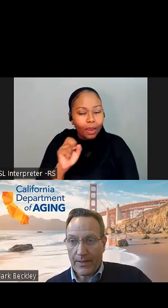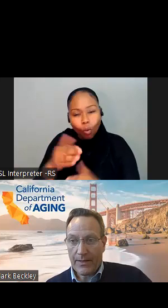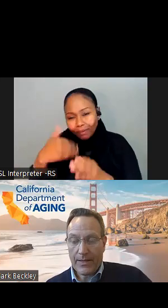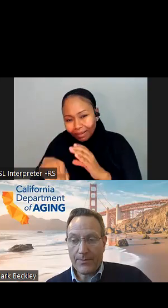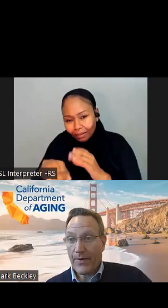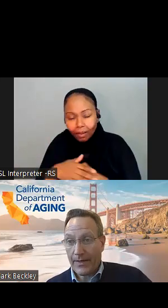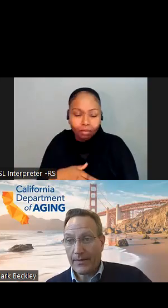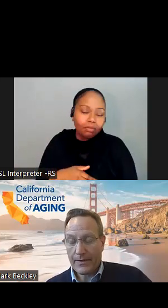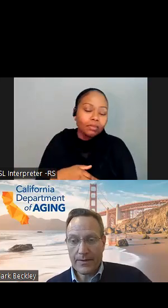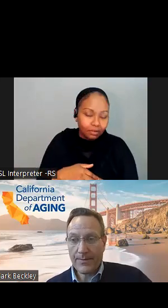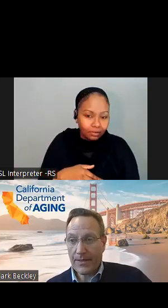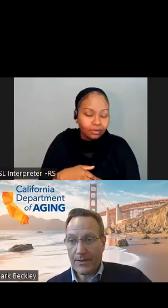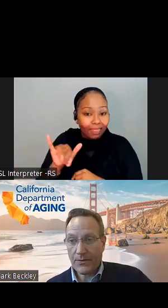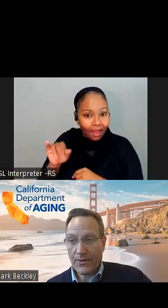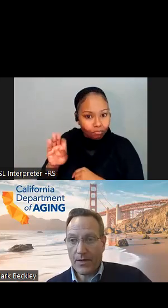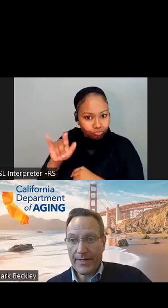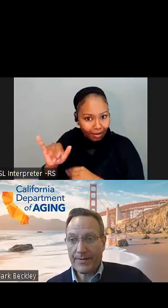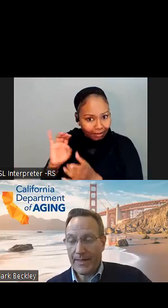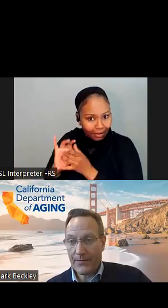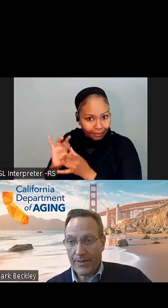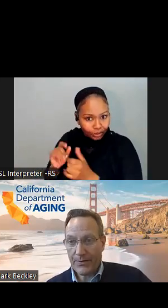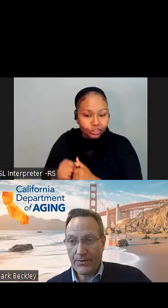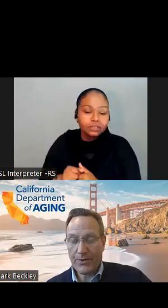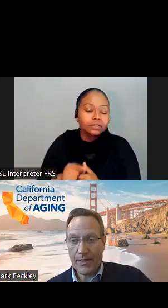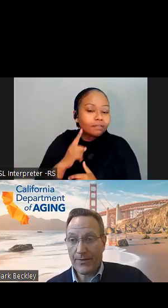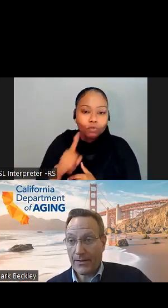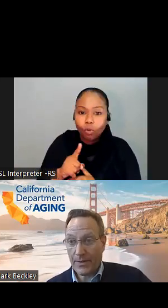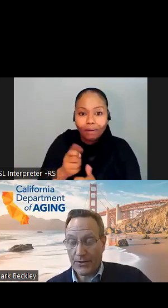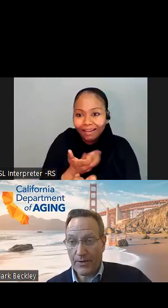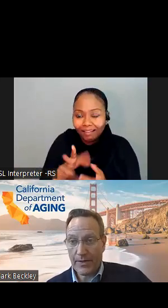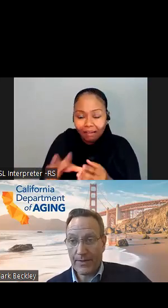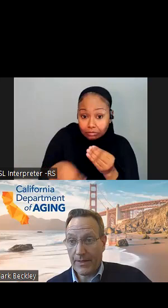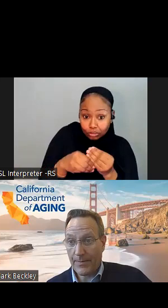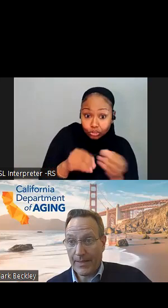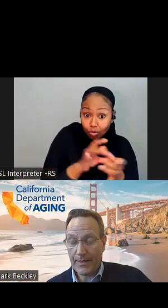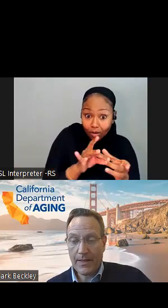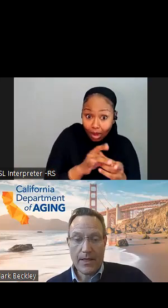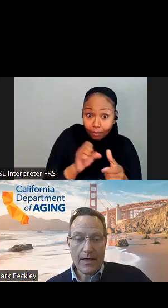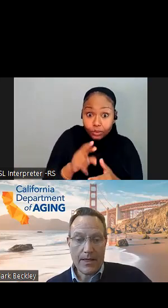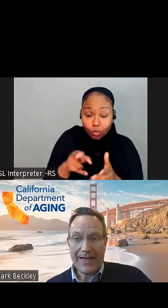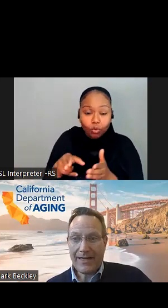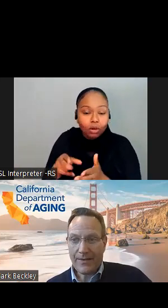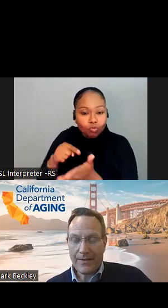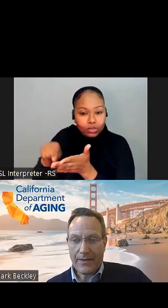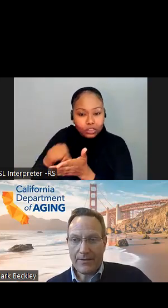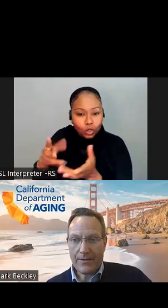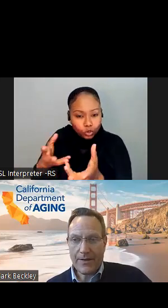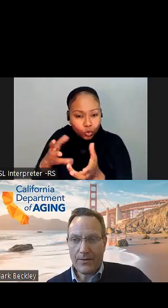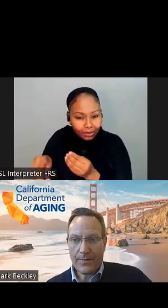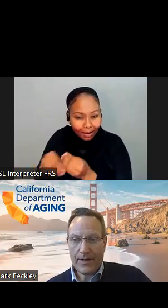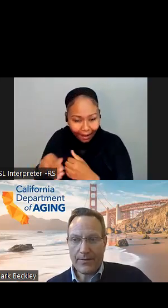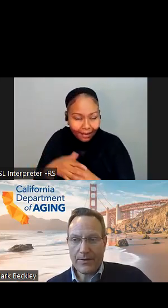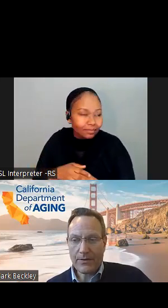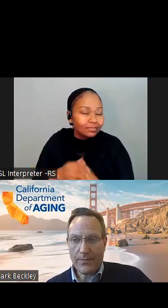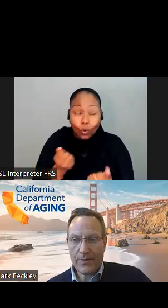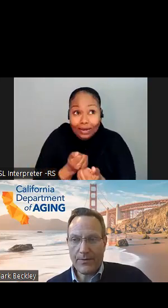that Brandy provided to submit additional comments, any research that you want to share on the topic, and anything that you think